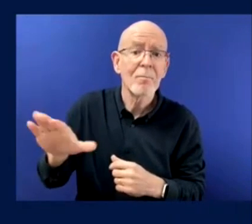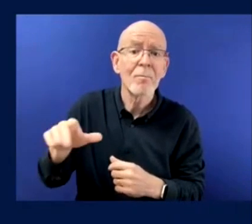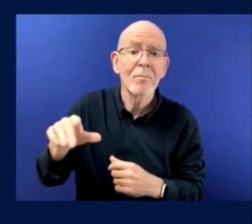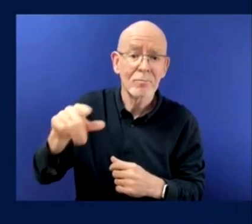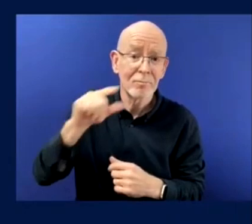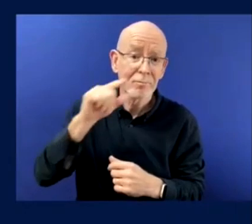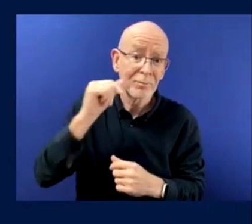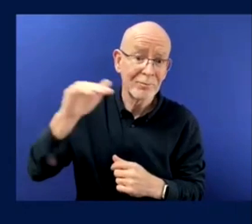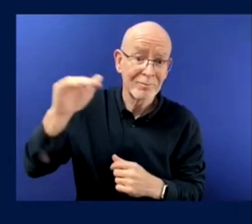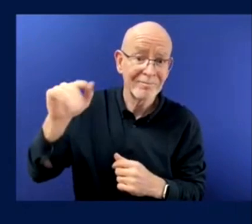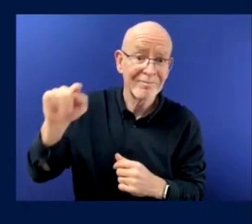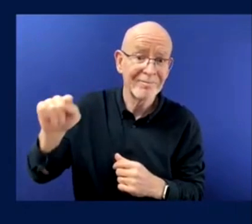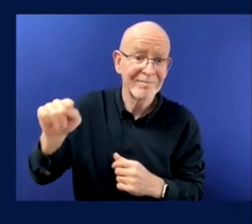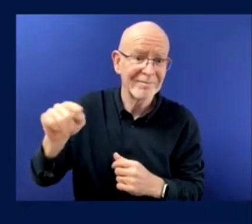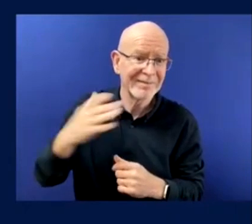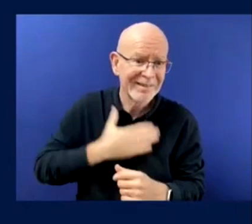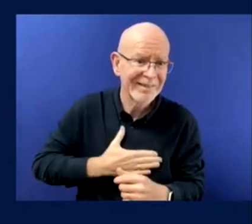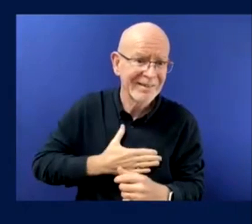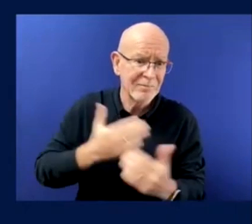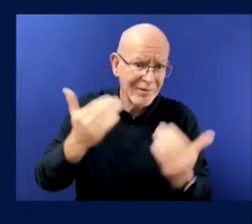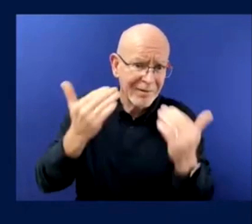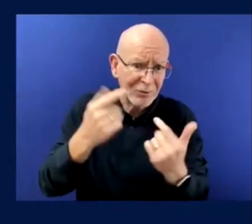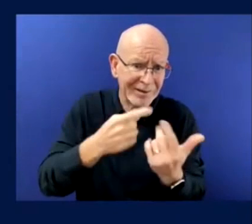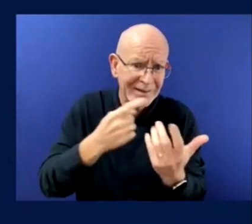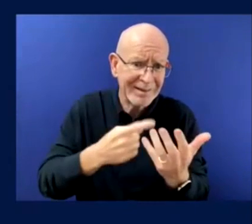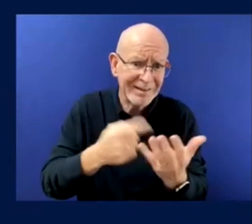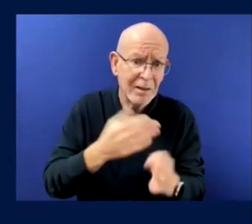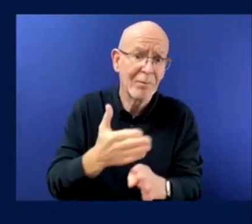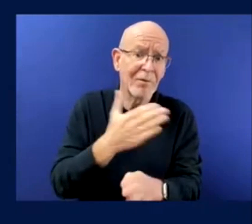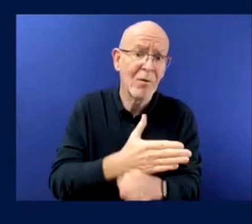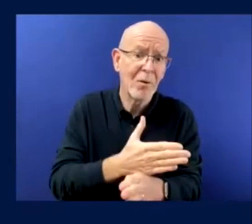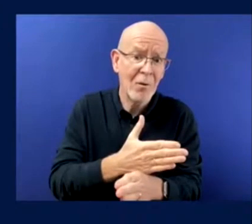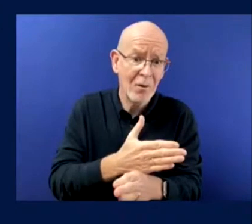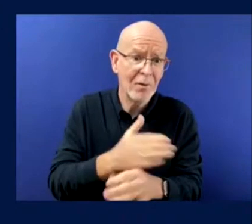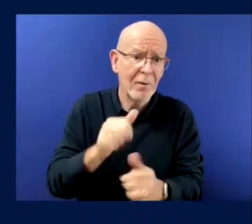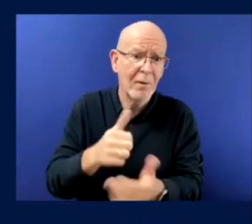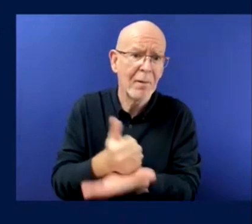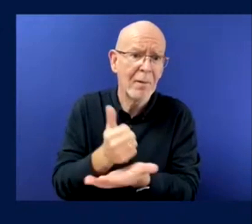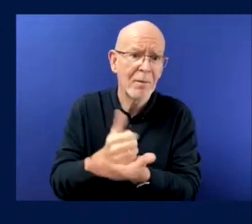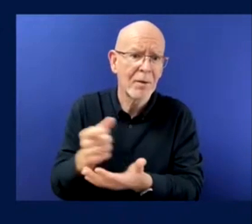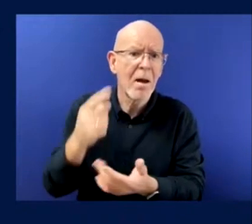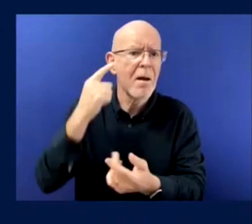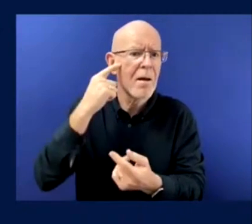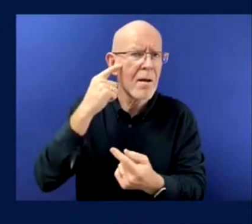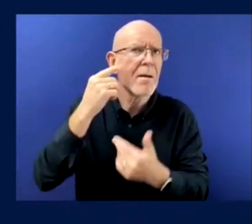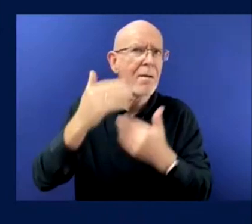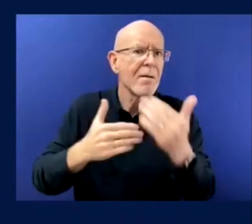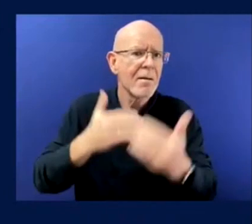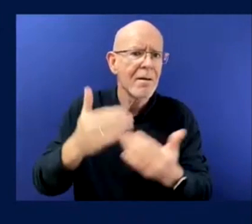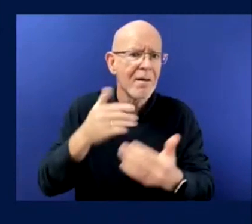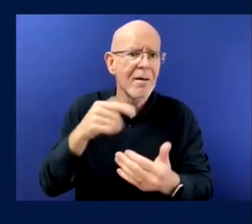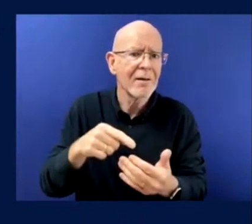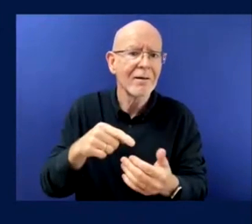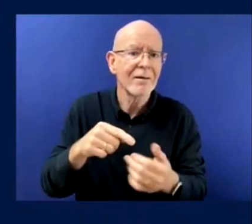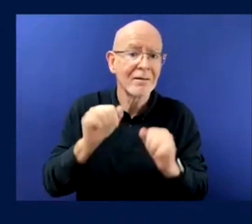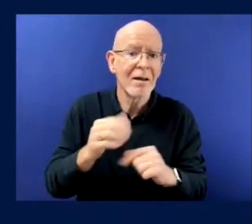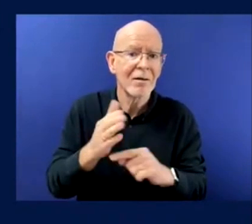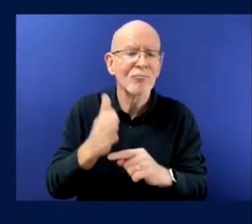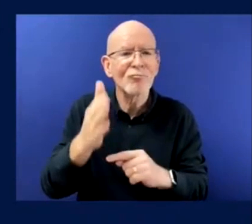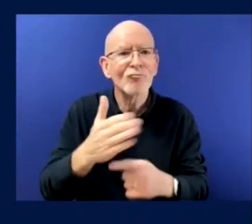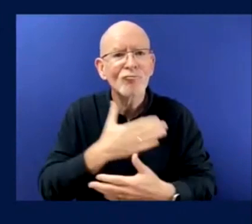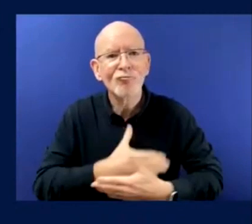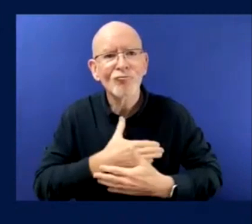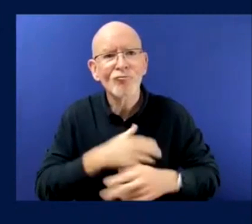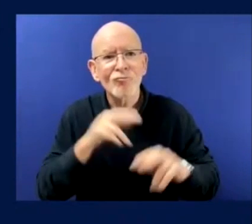adopt this fight or flight plan and work out how they were going to overcome that barrier. Therefore, it's really important that